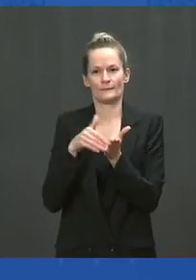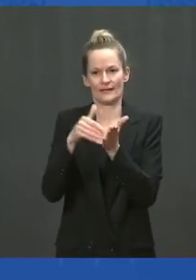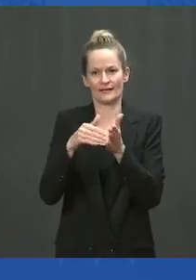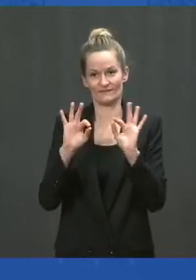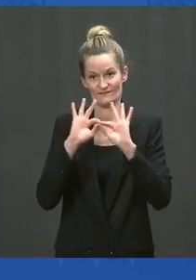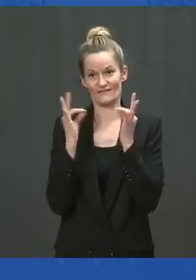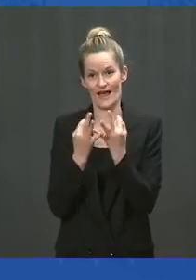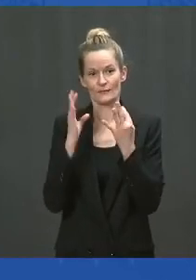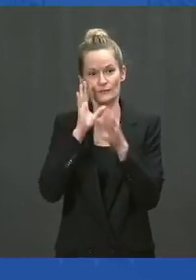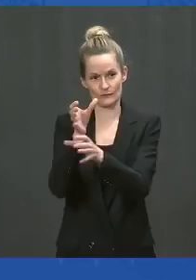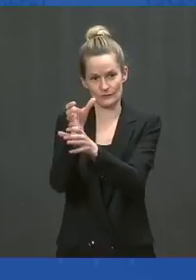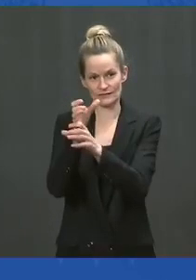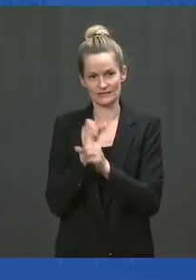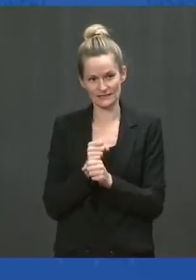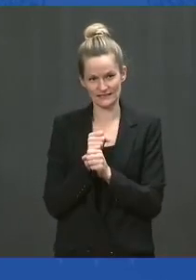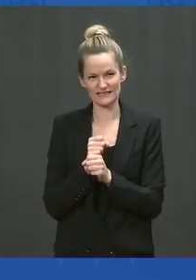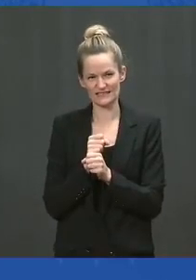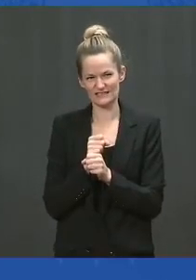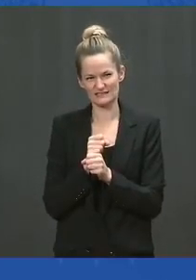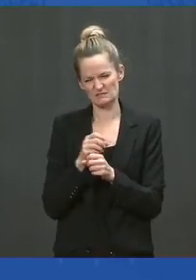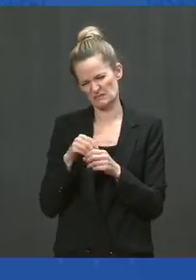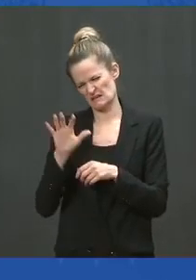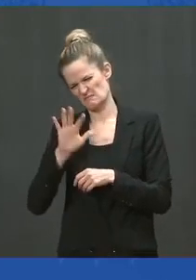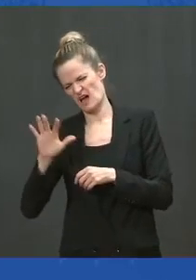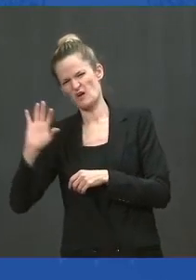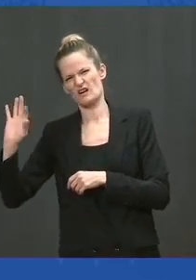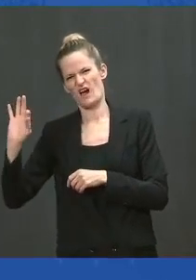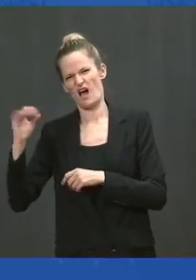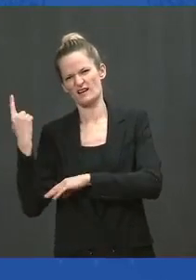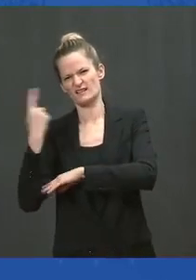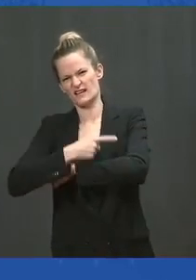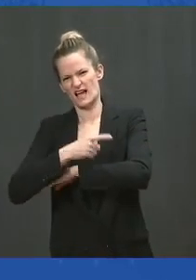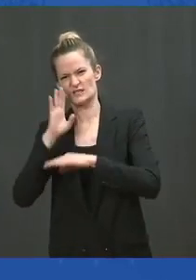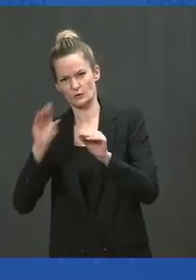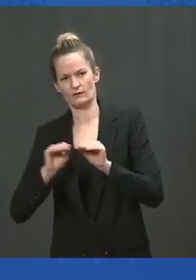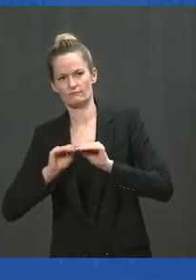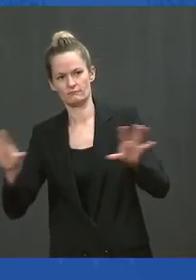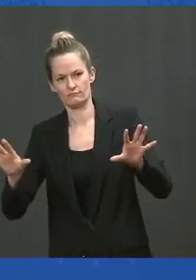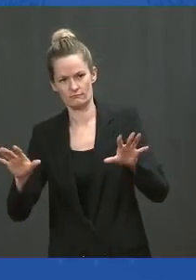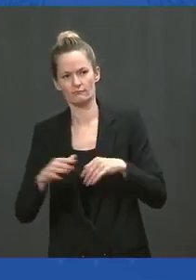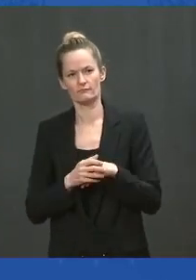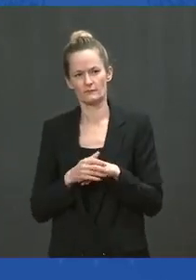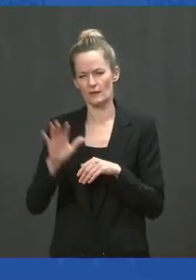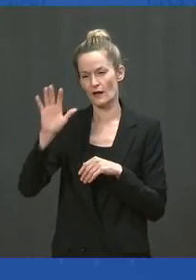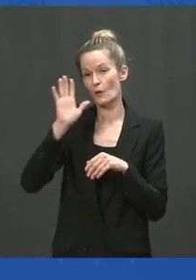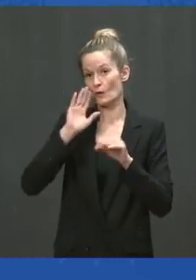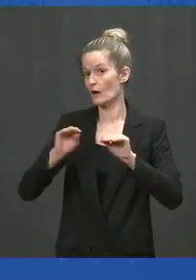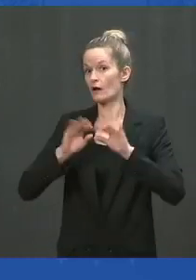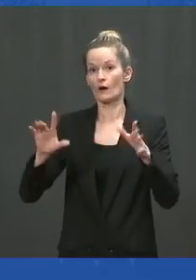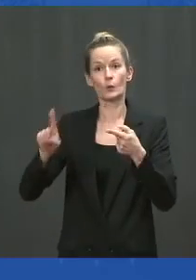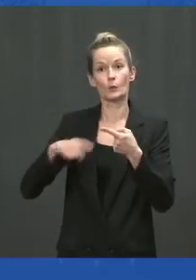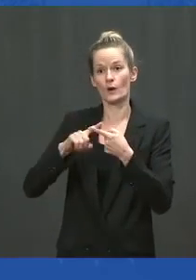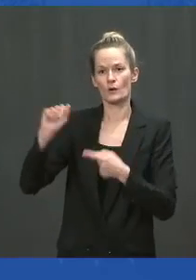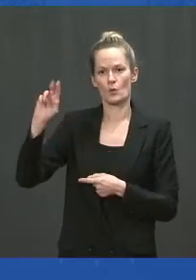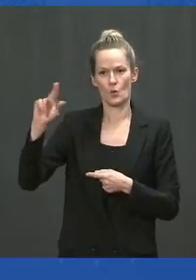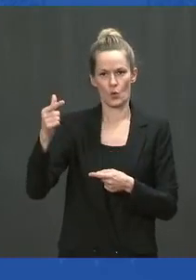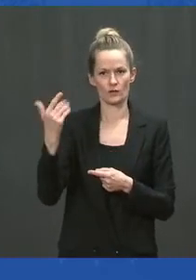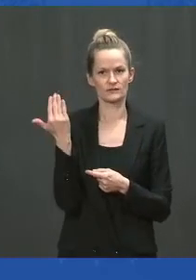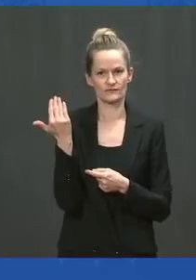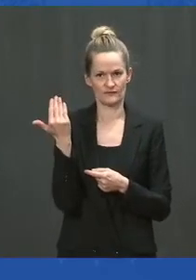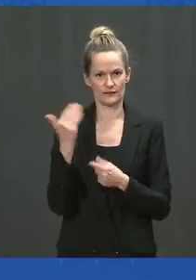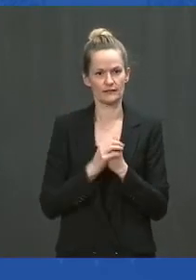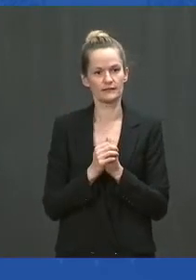middle of this month, I should say. On August 15th, for example, a family with 2 young kids under the age of 7 is going to get a check